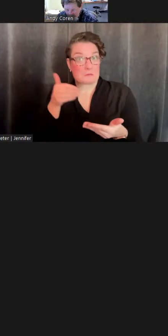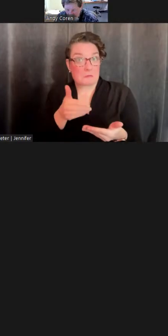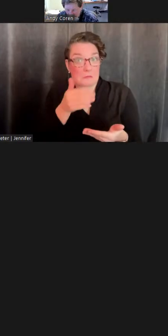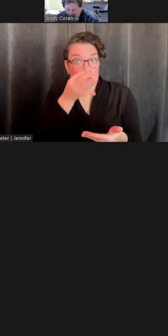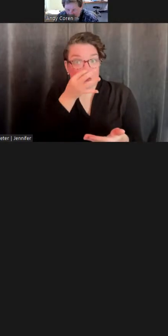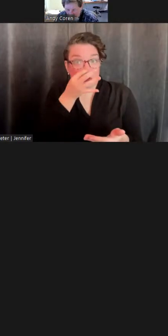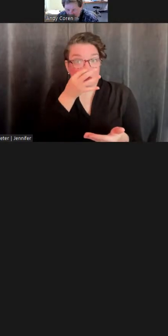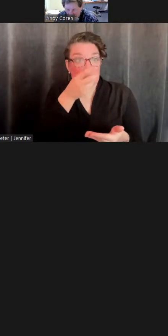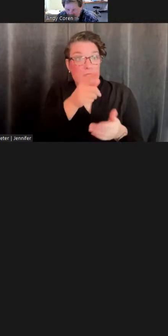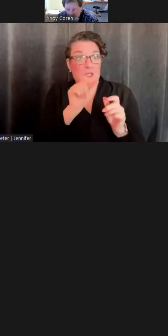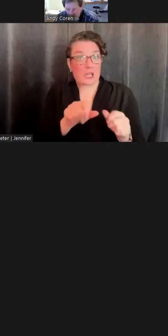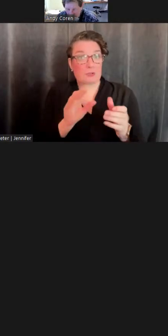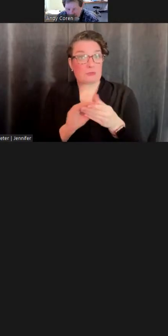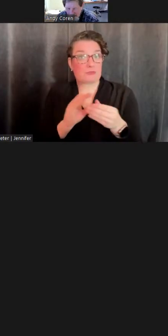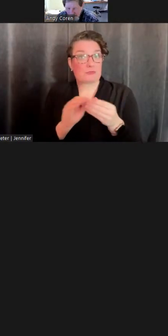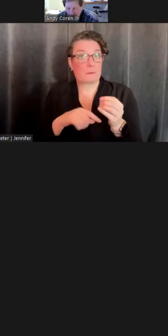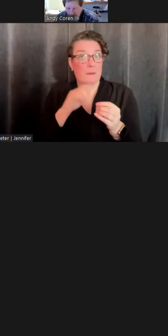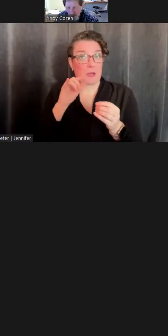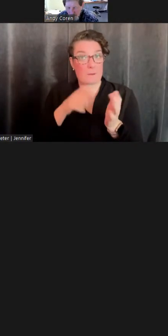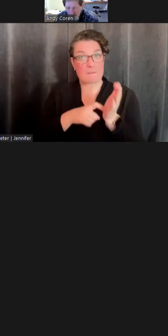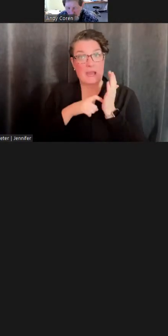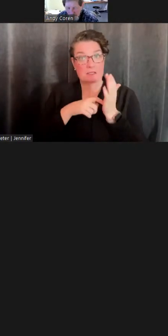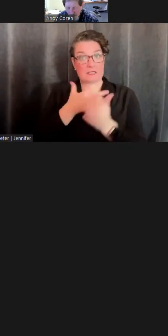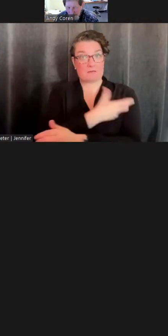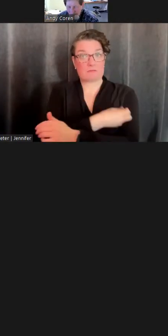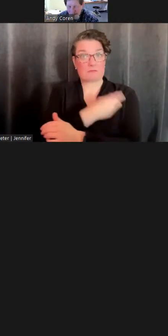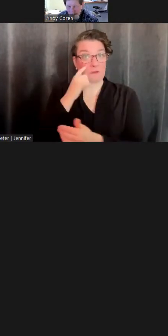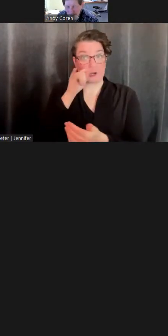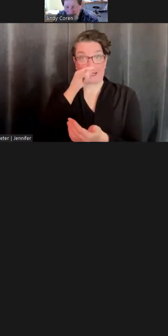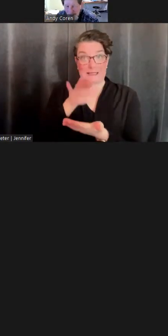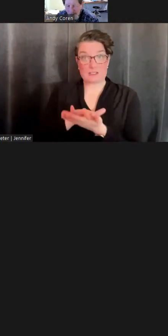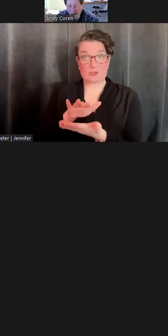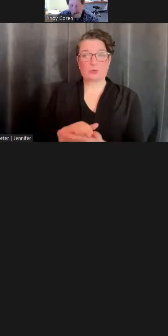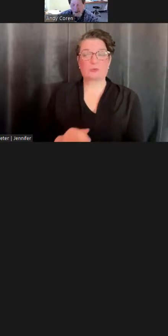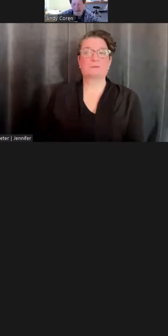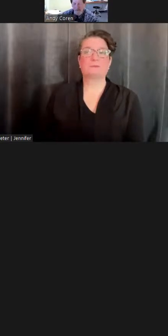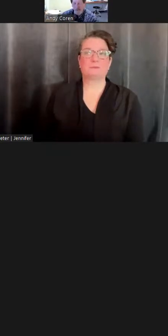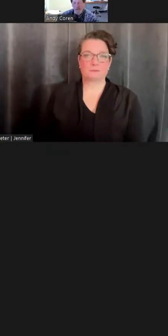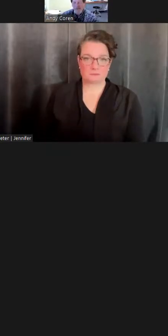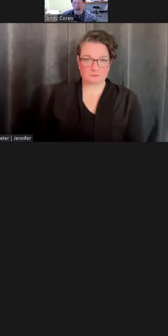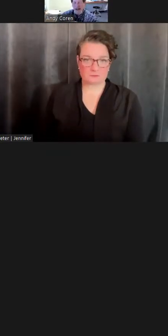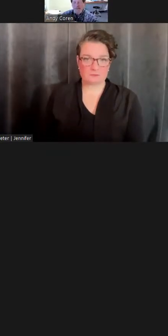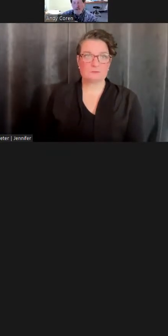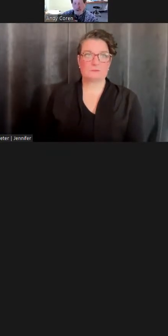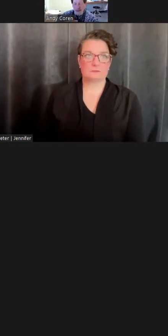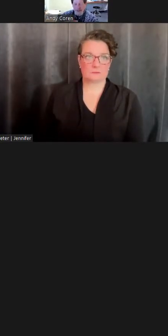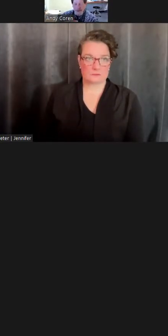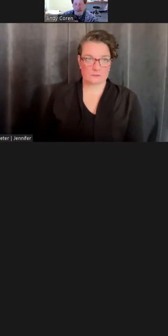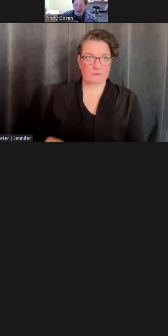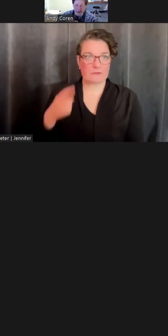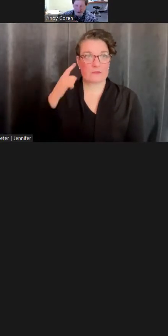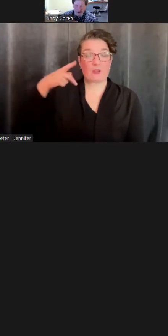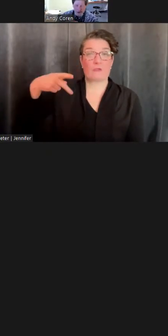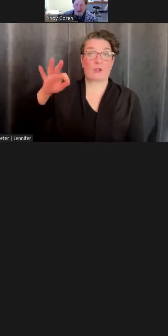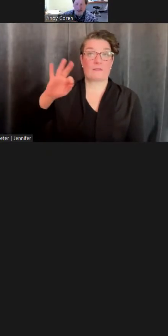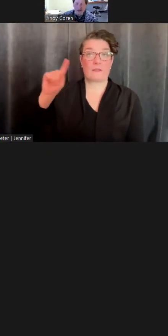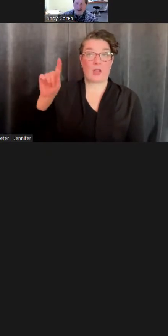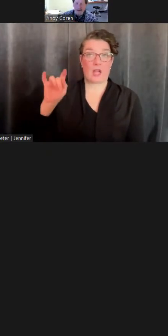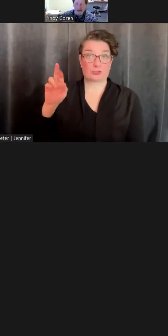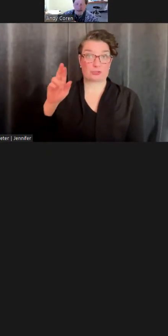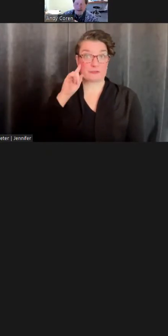you talk a little bit about that, please? Yeah, so the Pfizer for 5 to